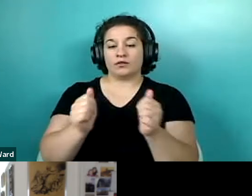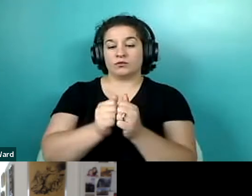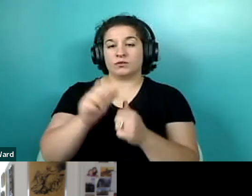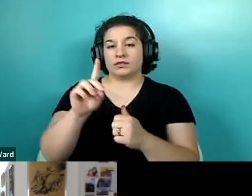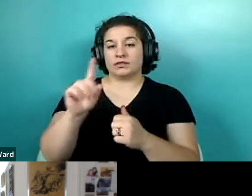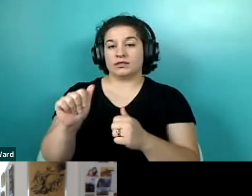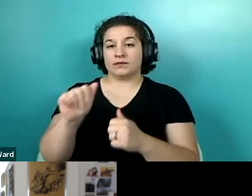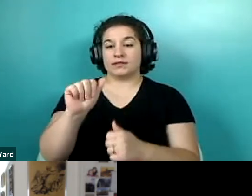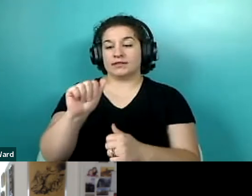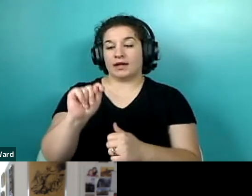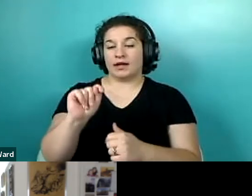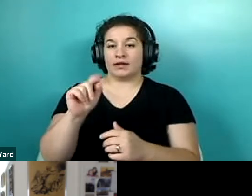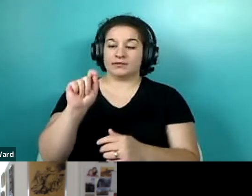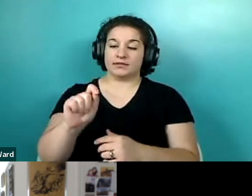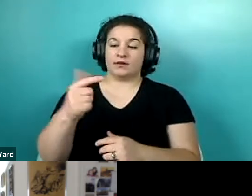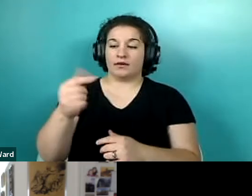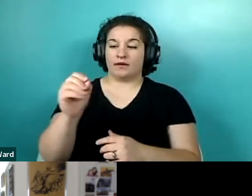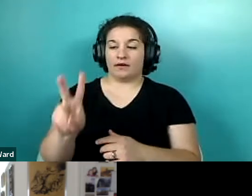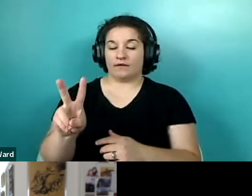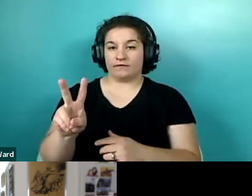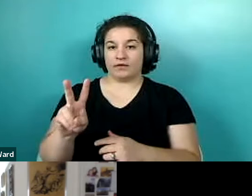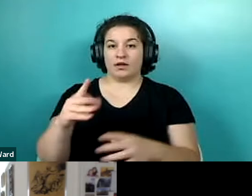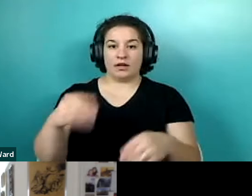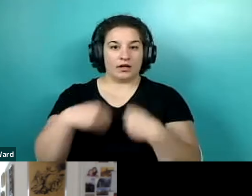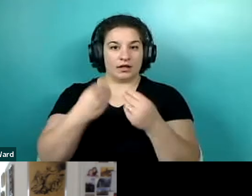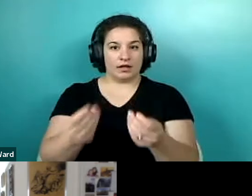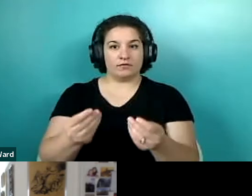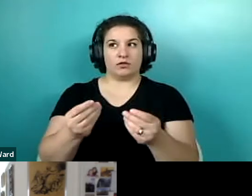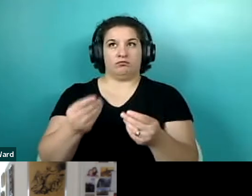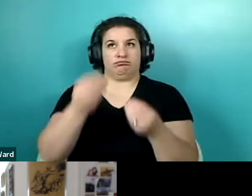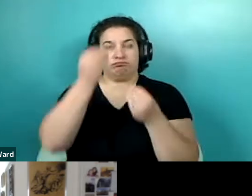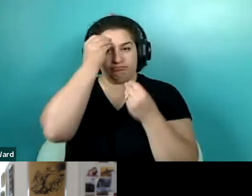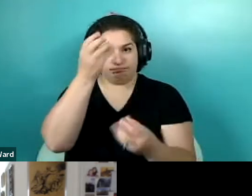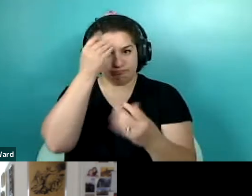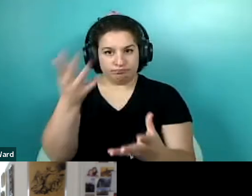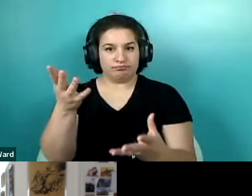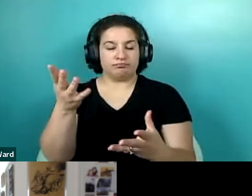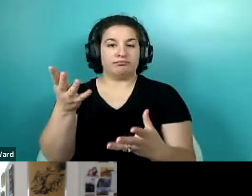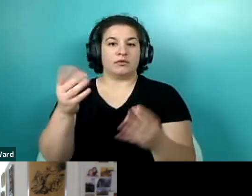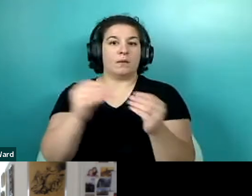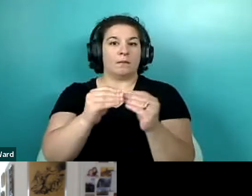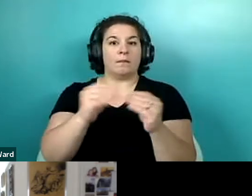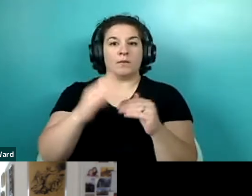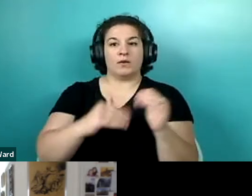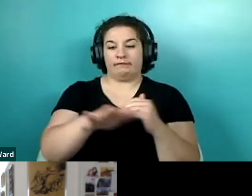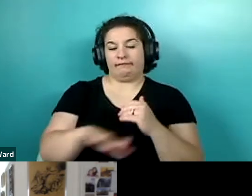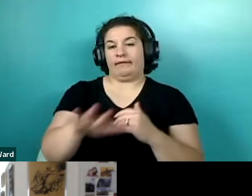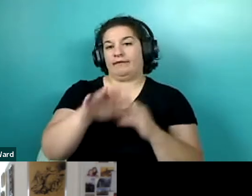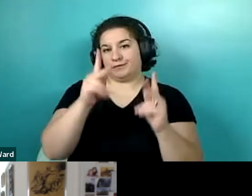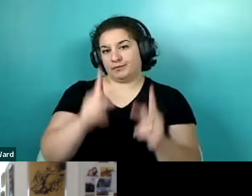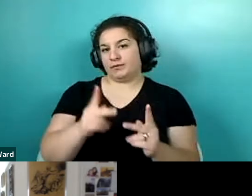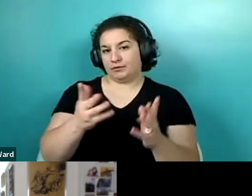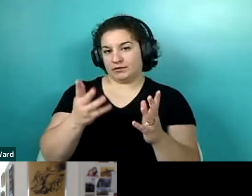you, way more information than the average person would want. Knowing about organizations in